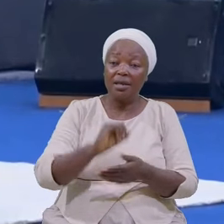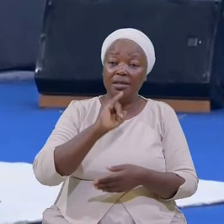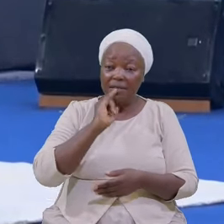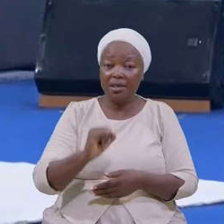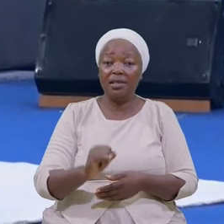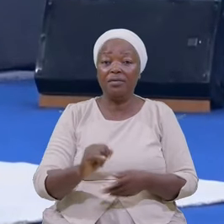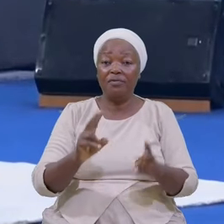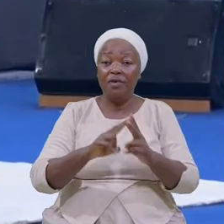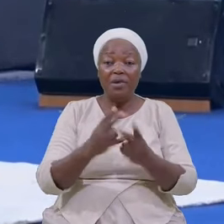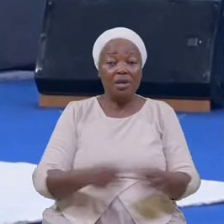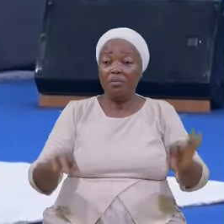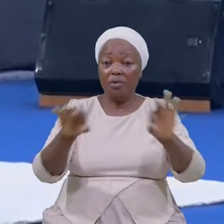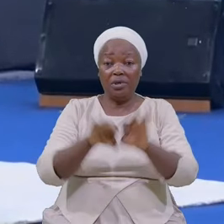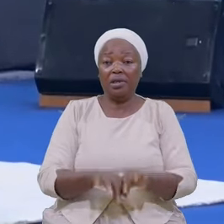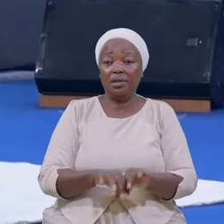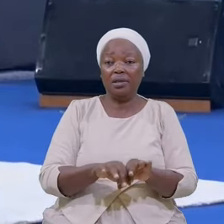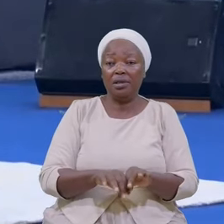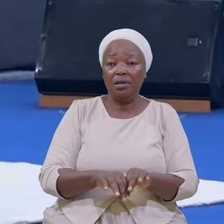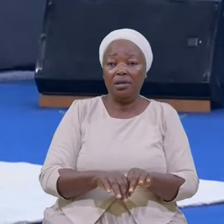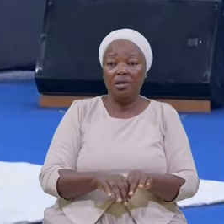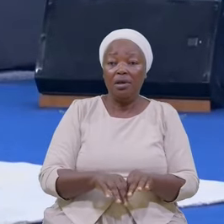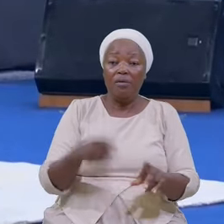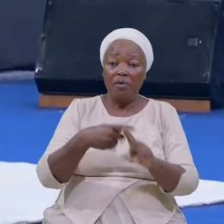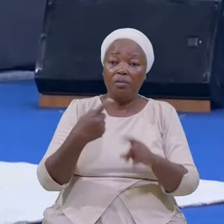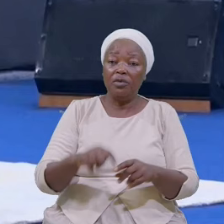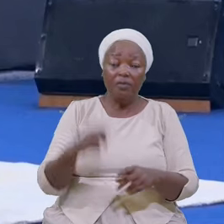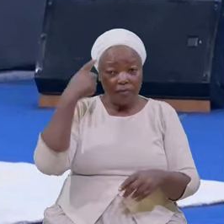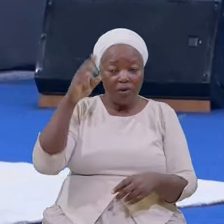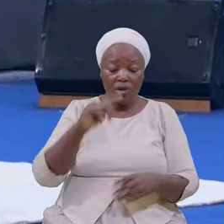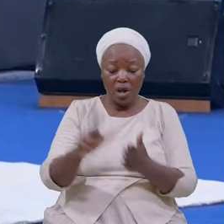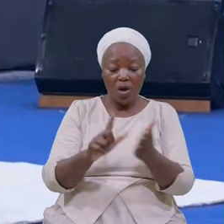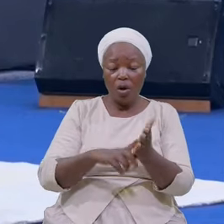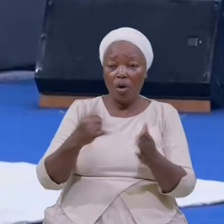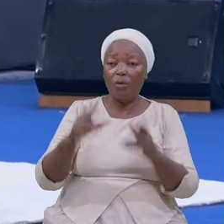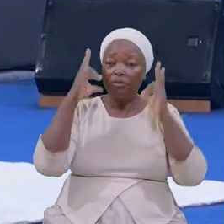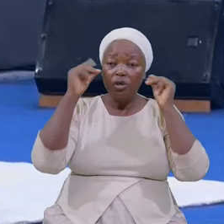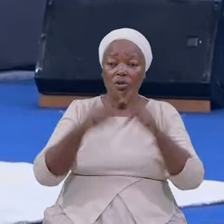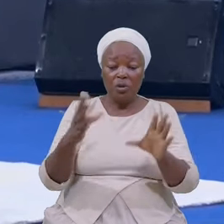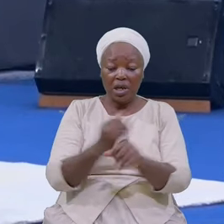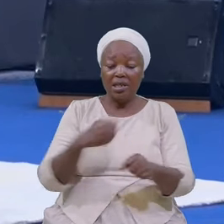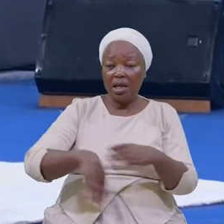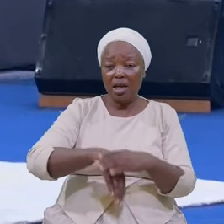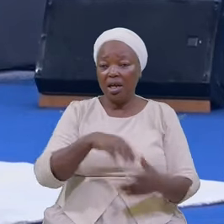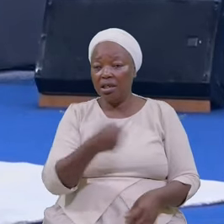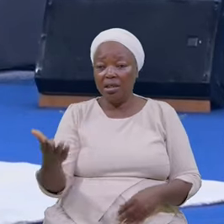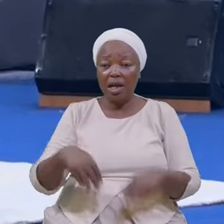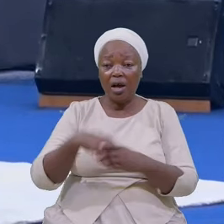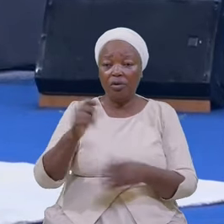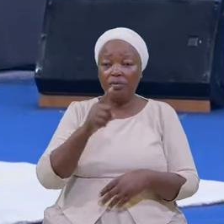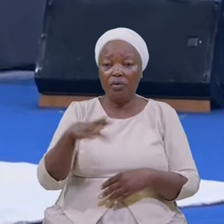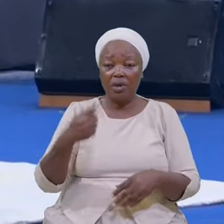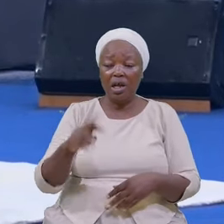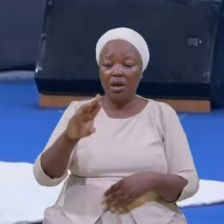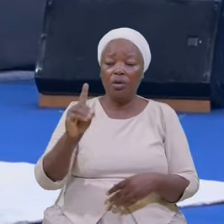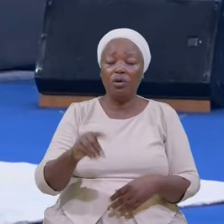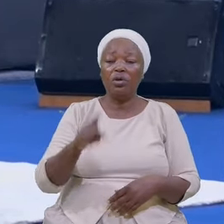Alors cela est très symbolique. For the law of Moses to get anything out of you, the rod, you have to